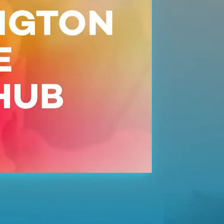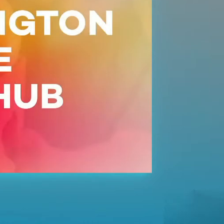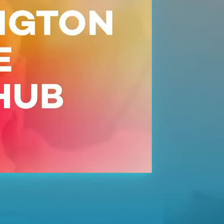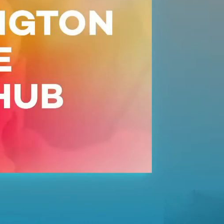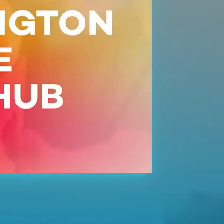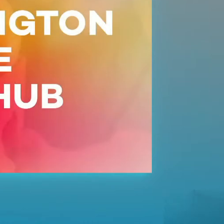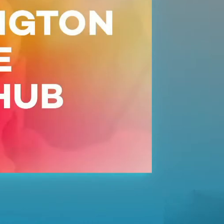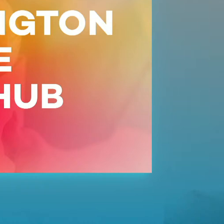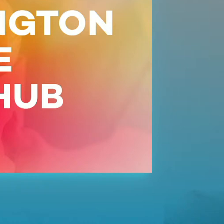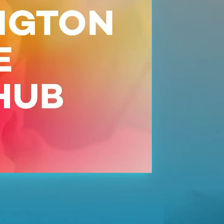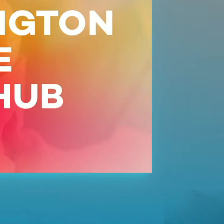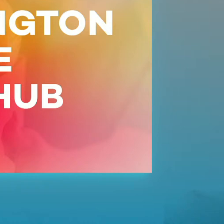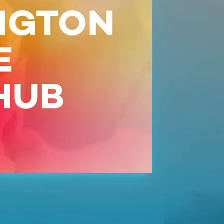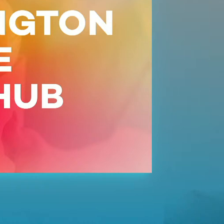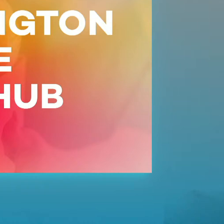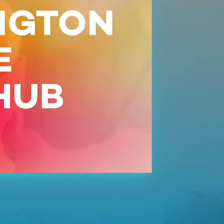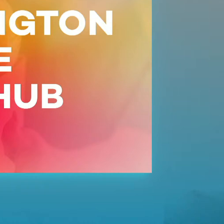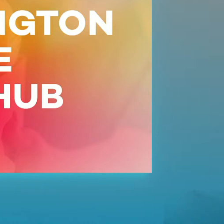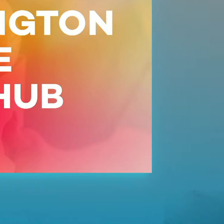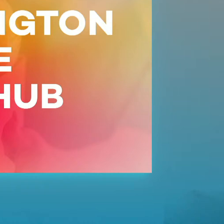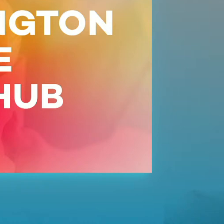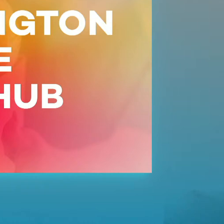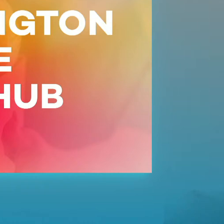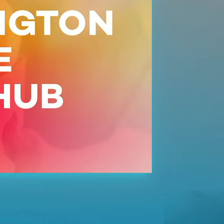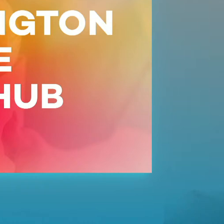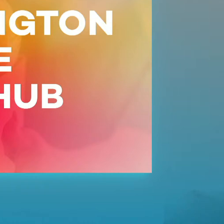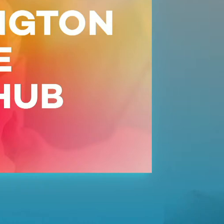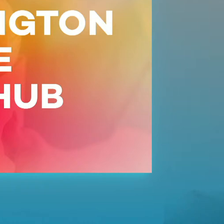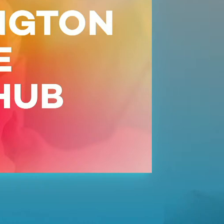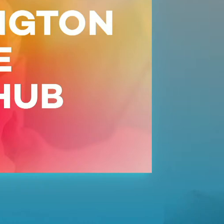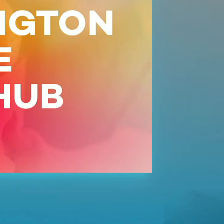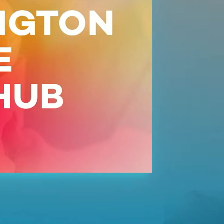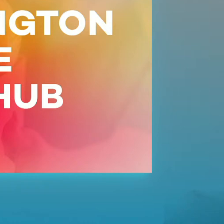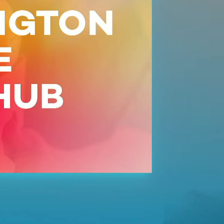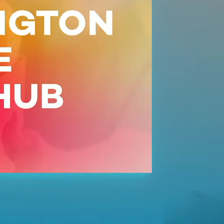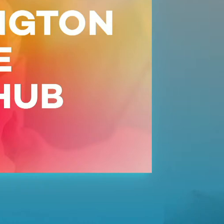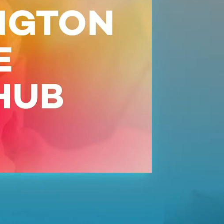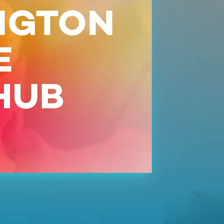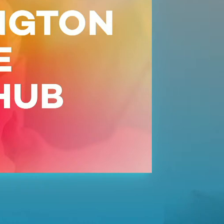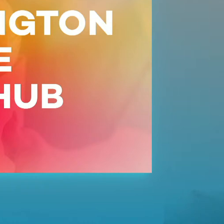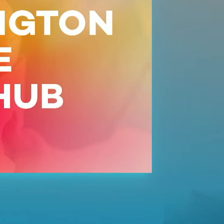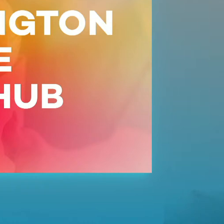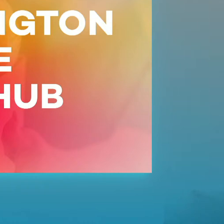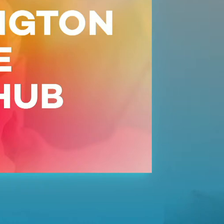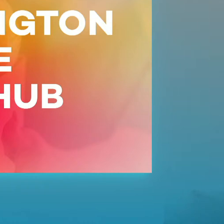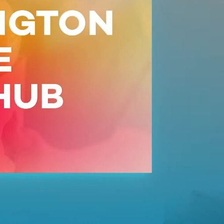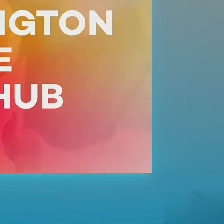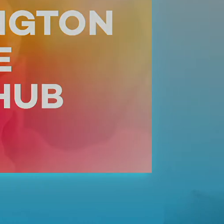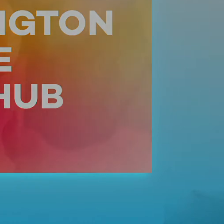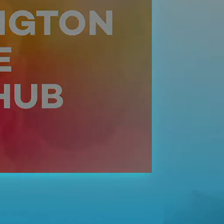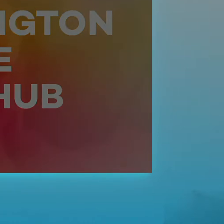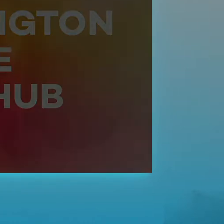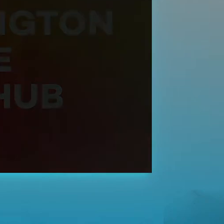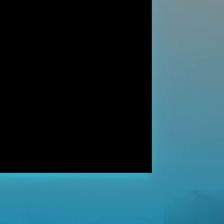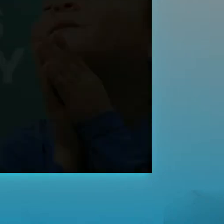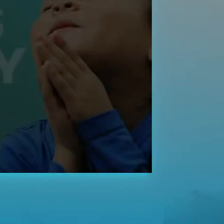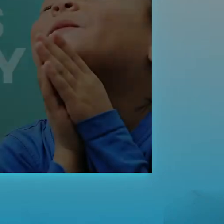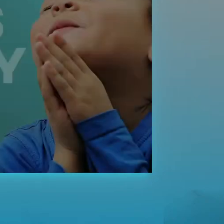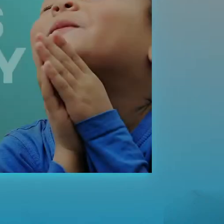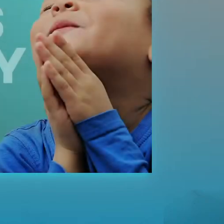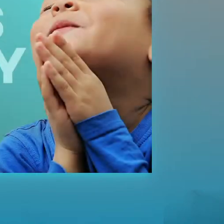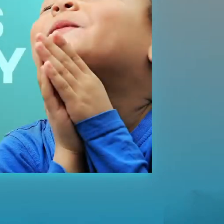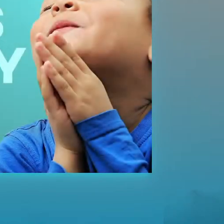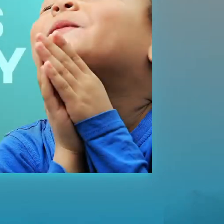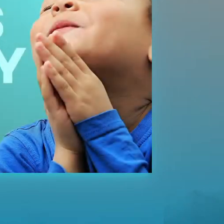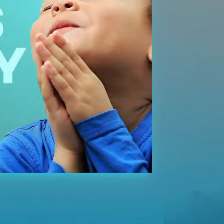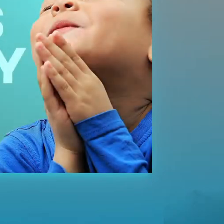Who is bigger than the heaven? And the lover of my soul. And the